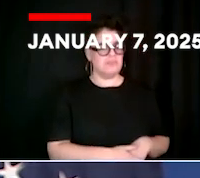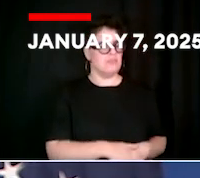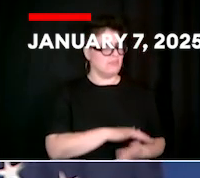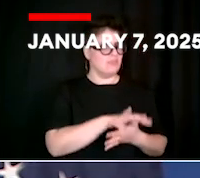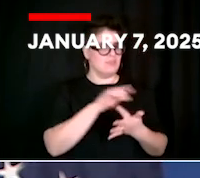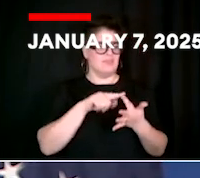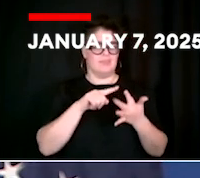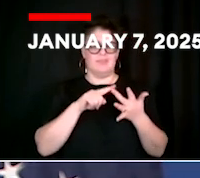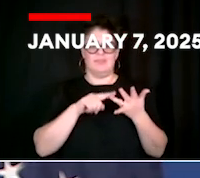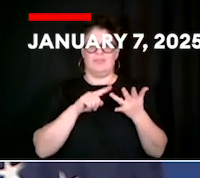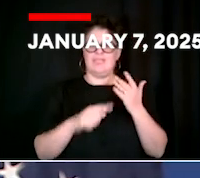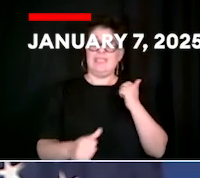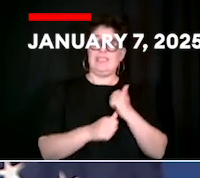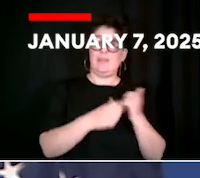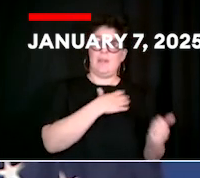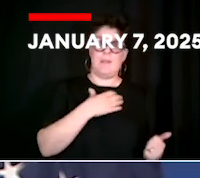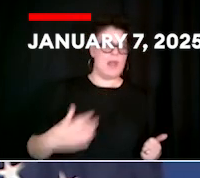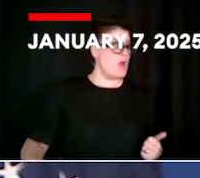Mayor